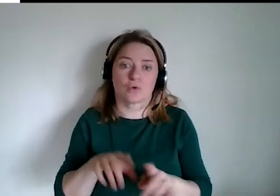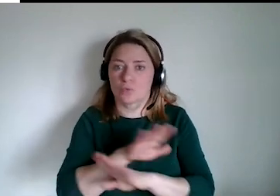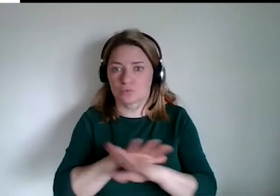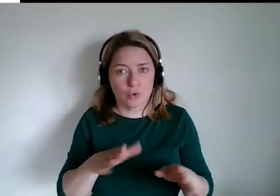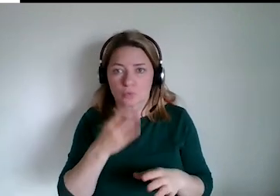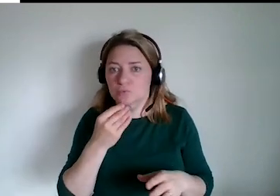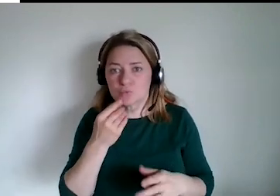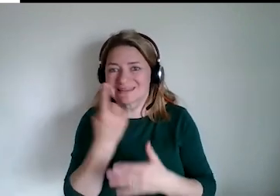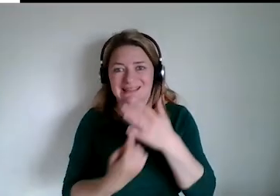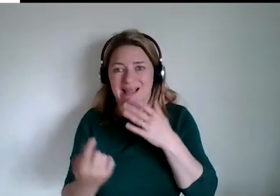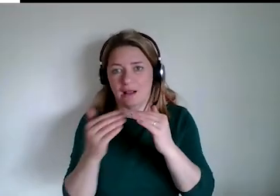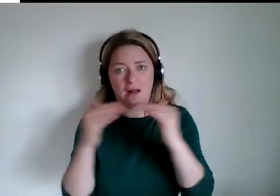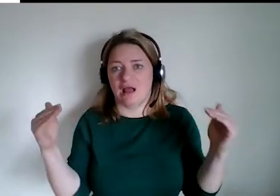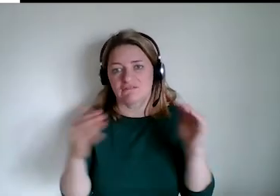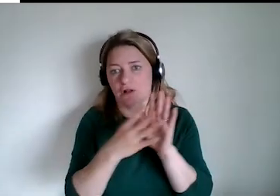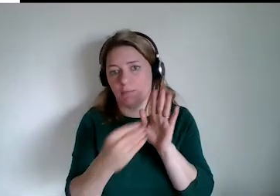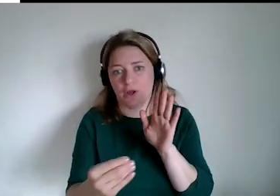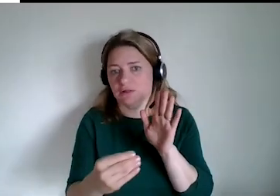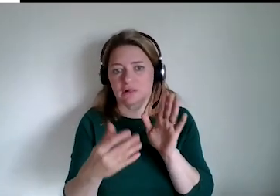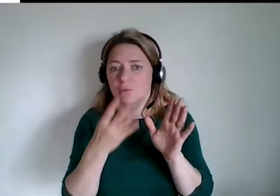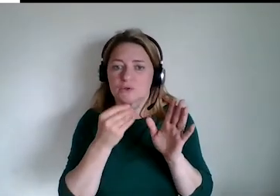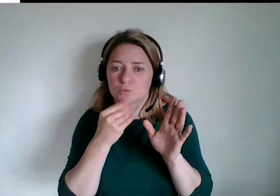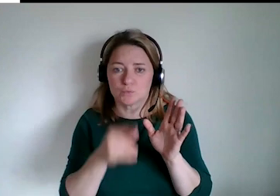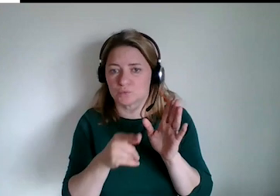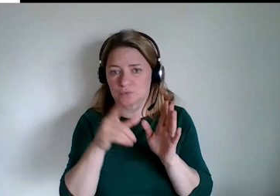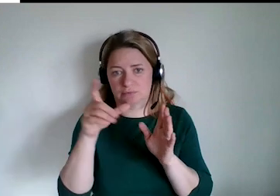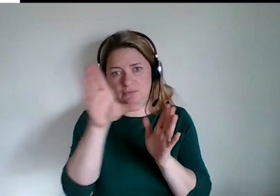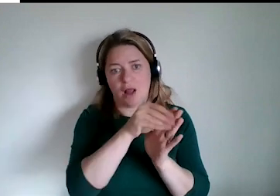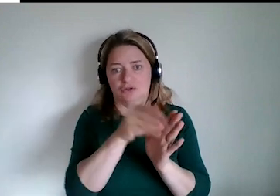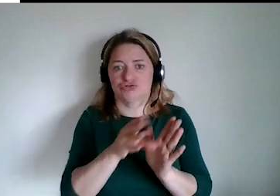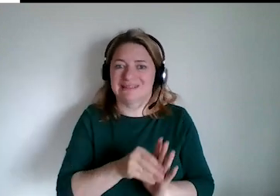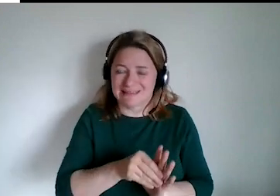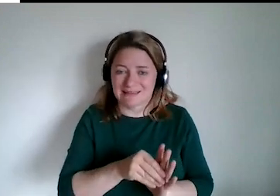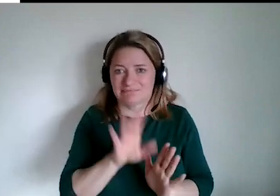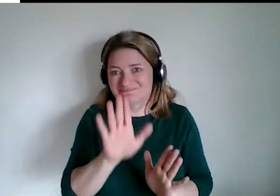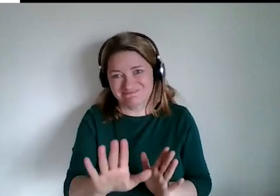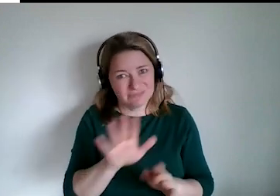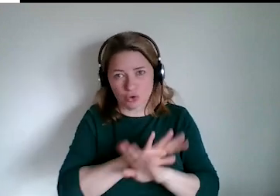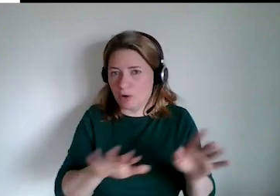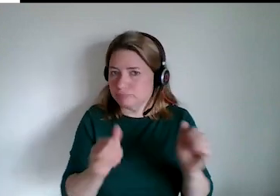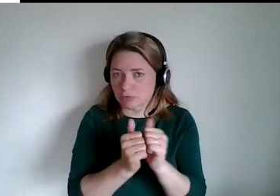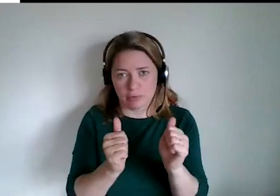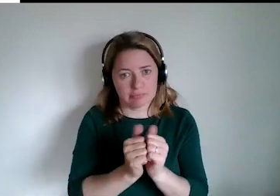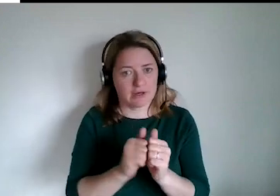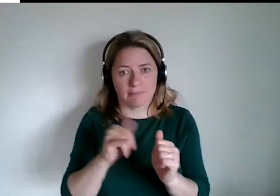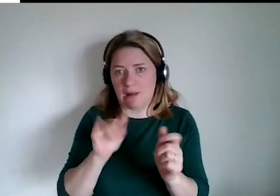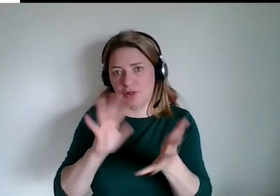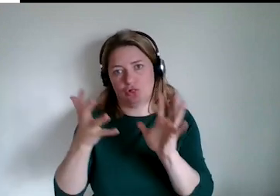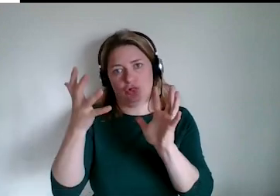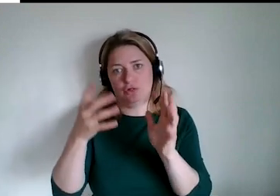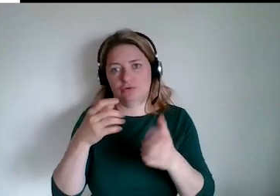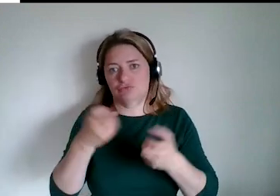where you've got clustering, say students within medical schools or that sort of thing, because again, that's not appropriate and you might get distorted